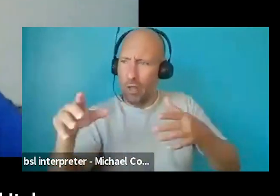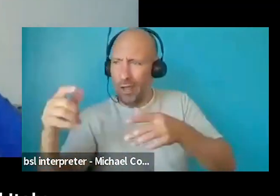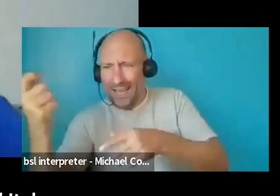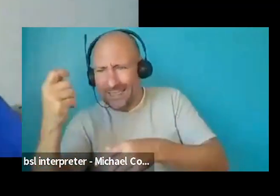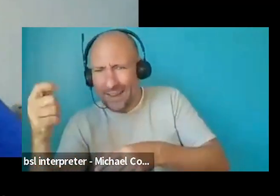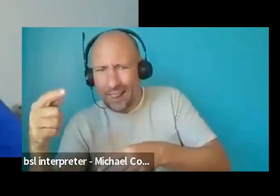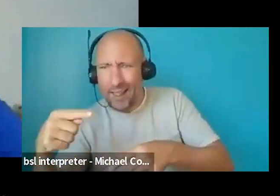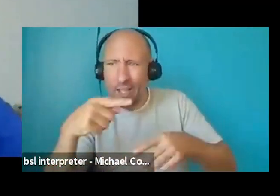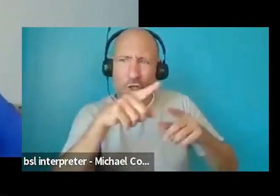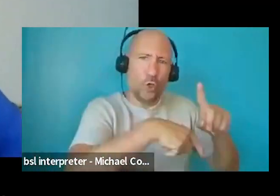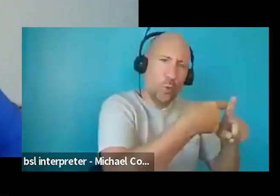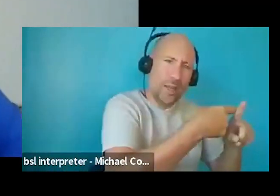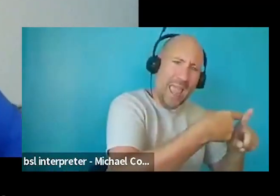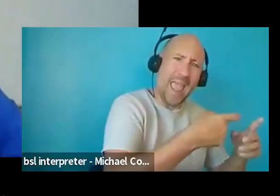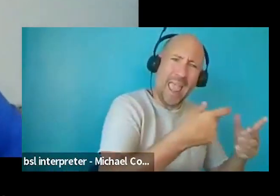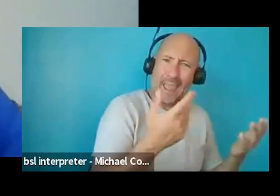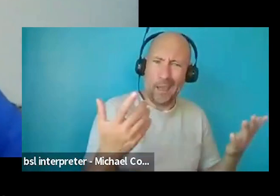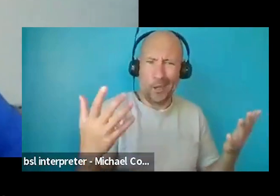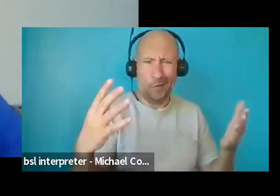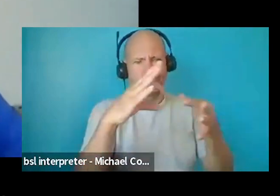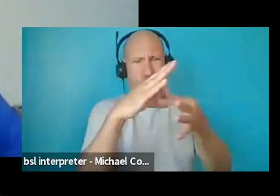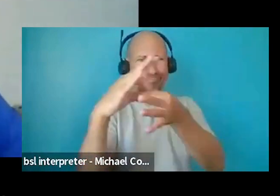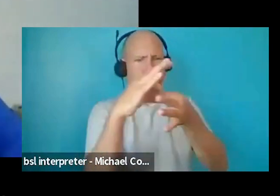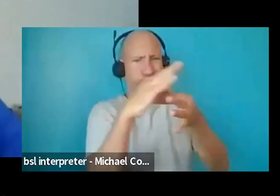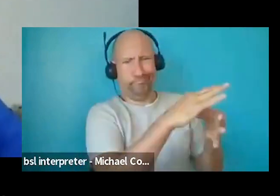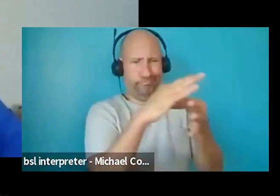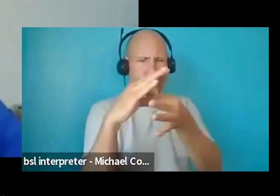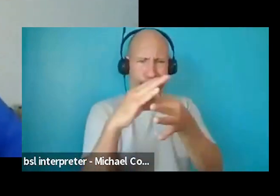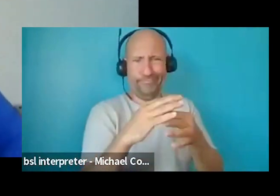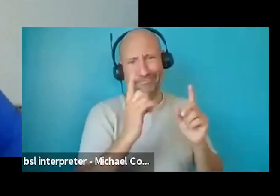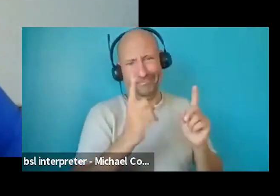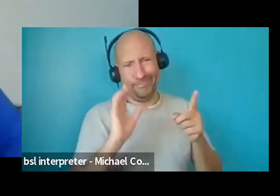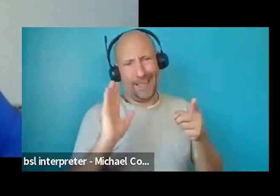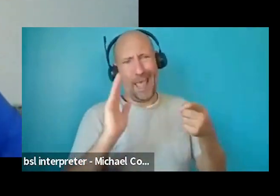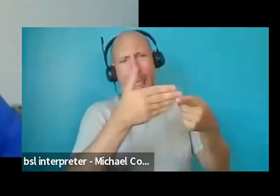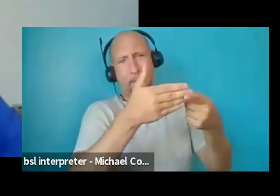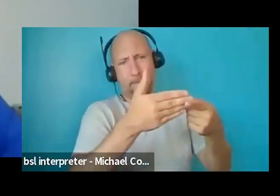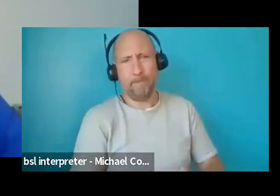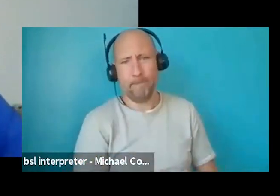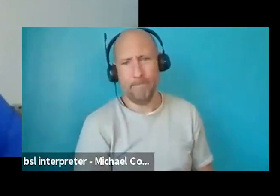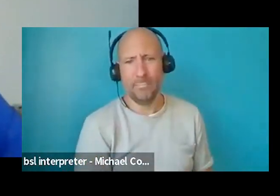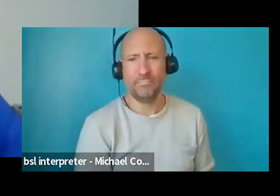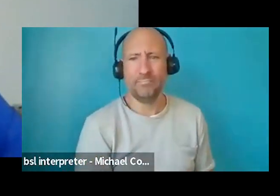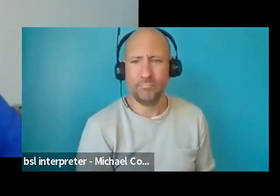and Italy. That's our bottom line, as it were.